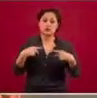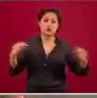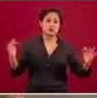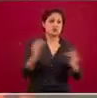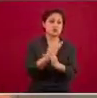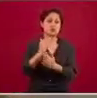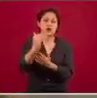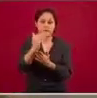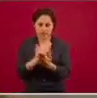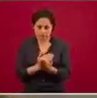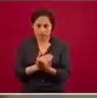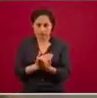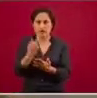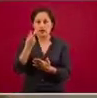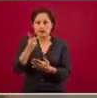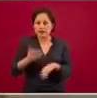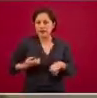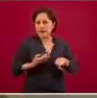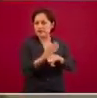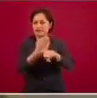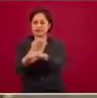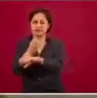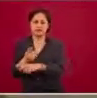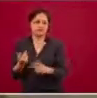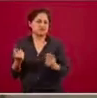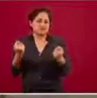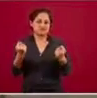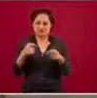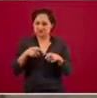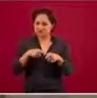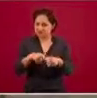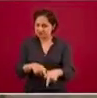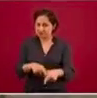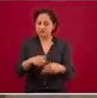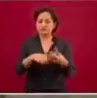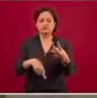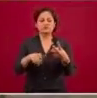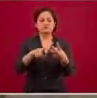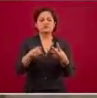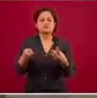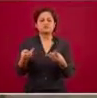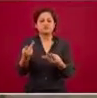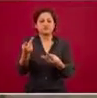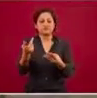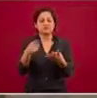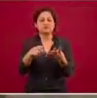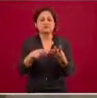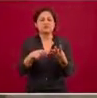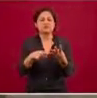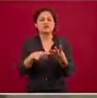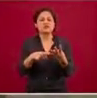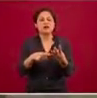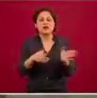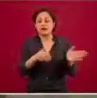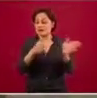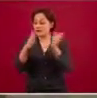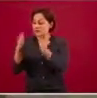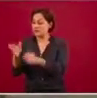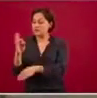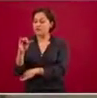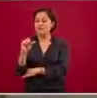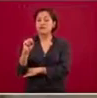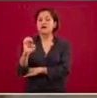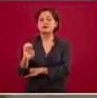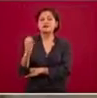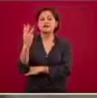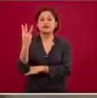And also, apparently, you've said that there's been a decrease in mobility of 70% in Mexico City, but this hasn't